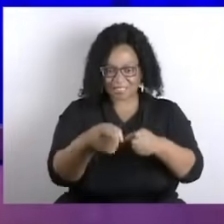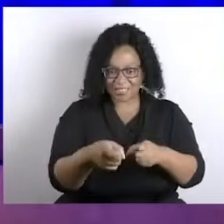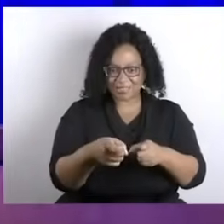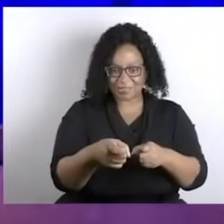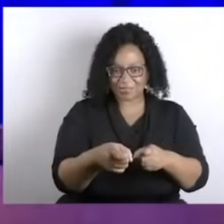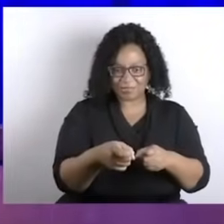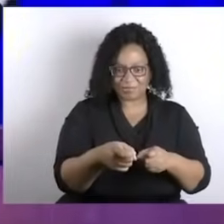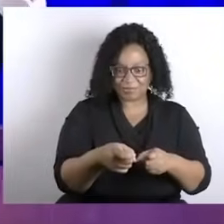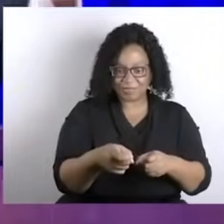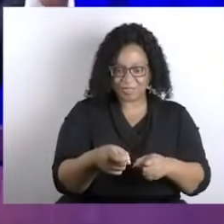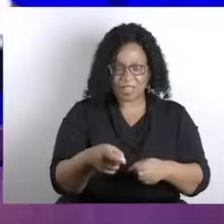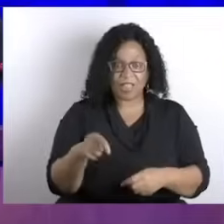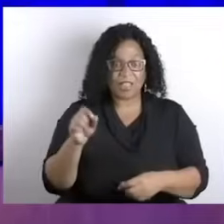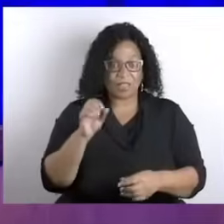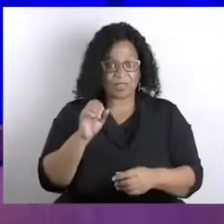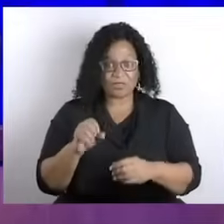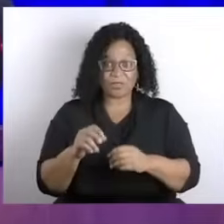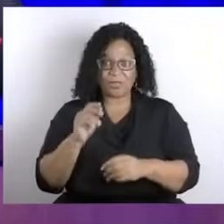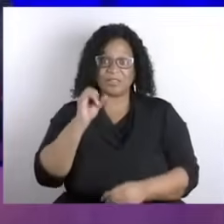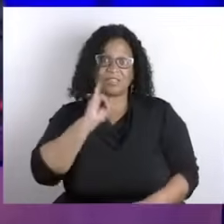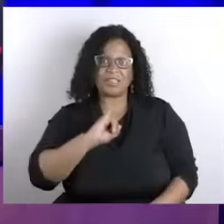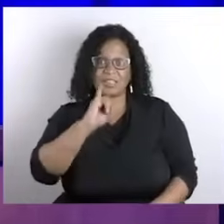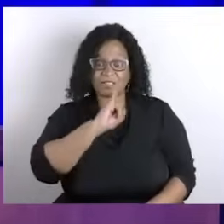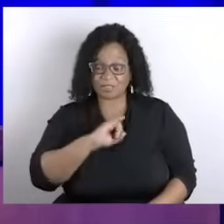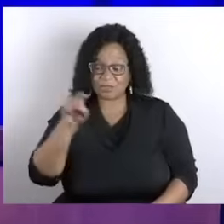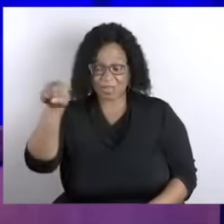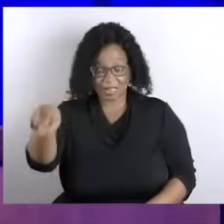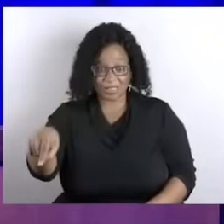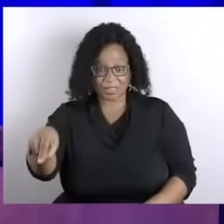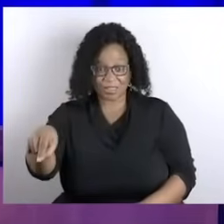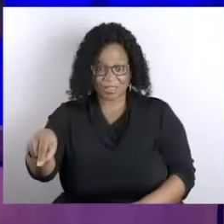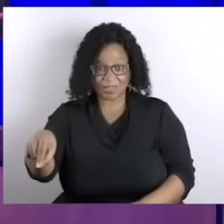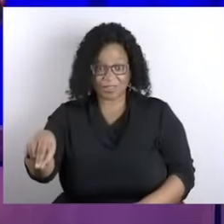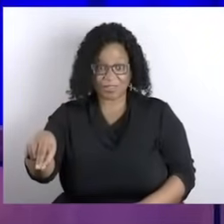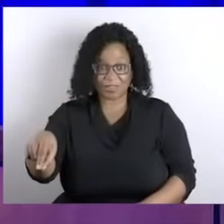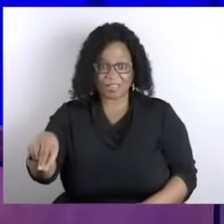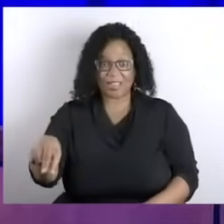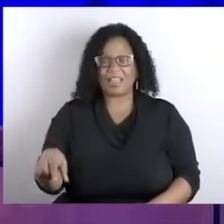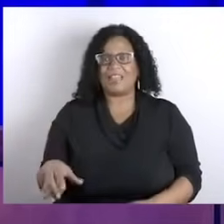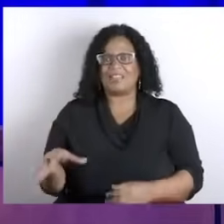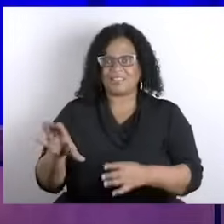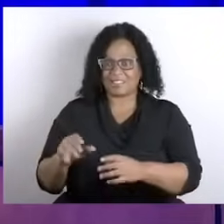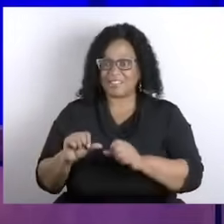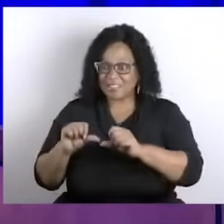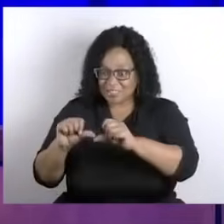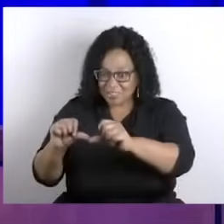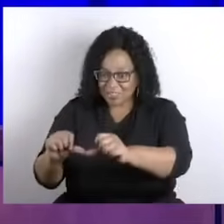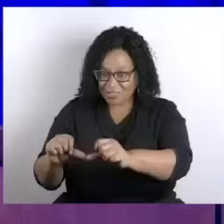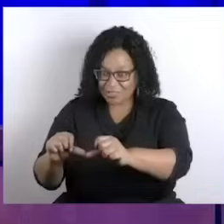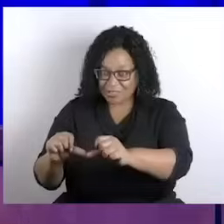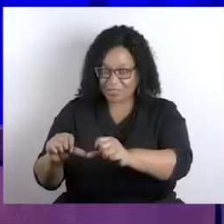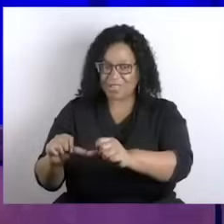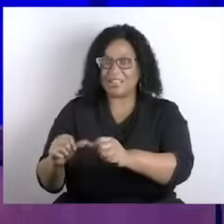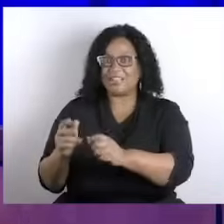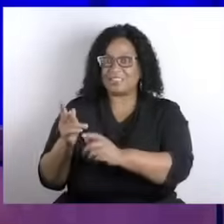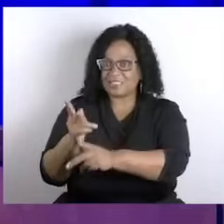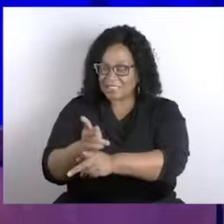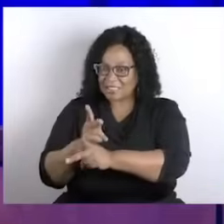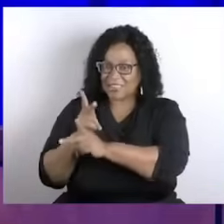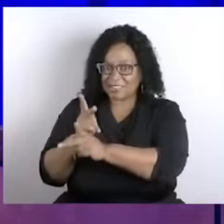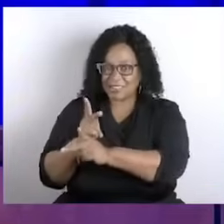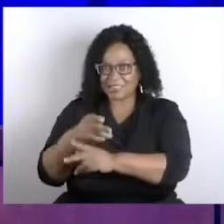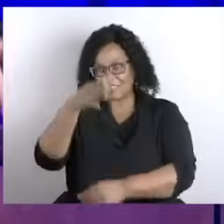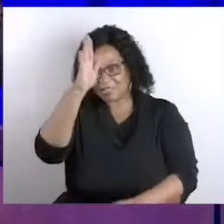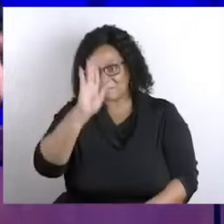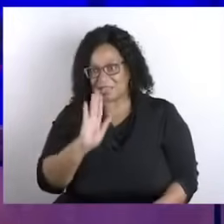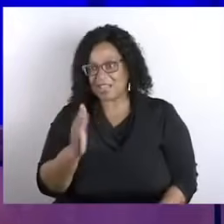they're disheartened, they're even depressed. And at the same time, they got the favor of God on their lives. That, my friends, blesses